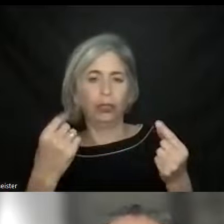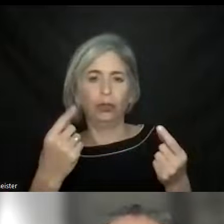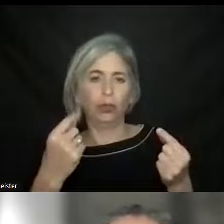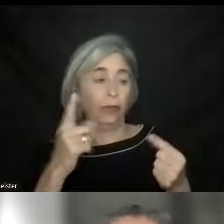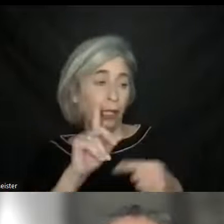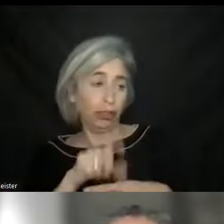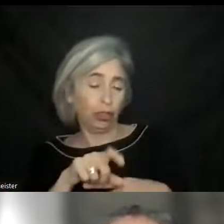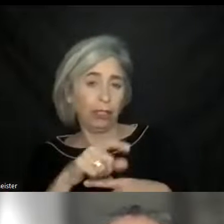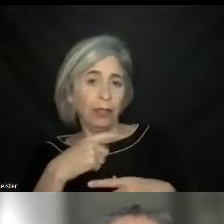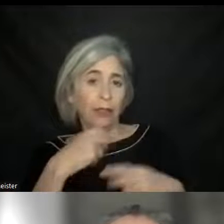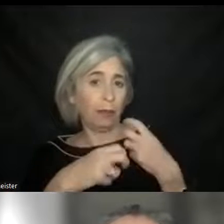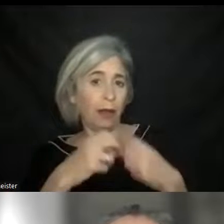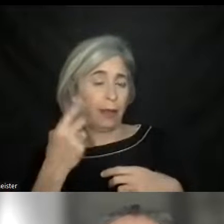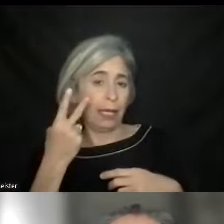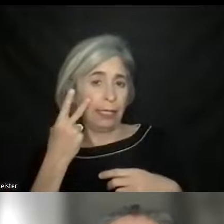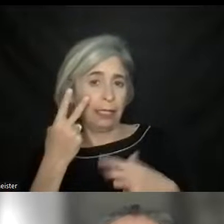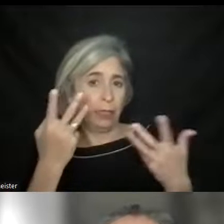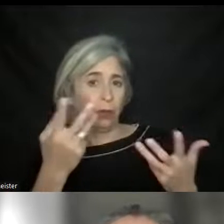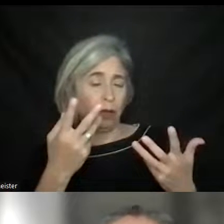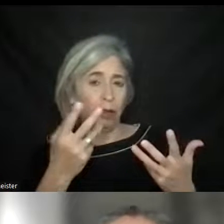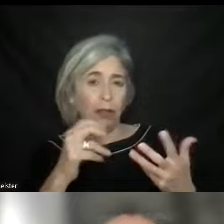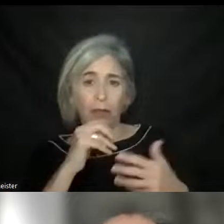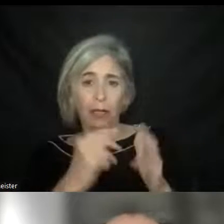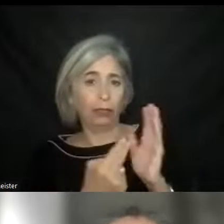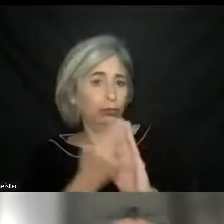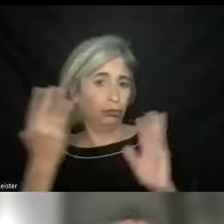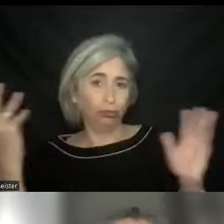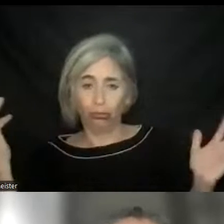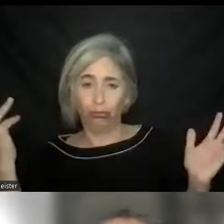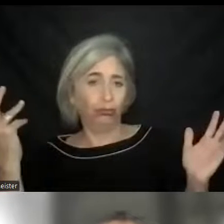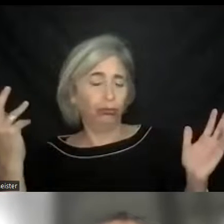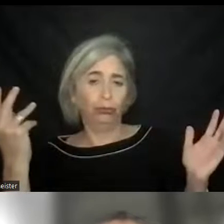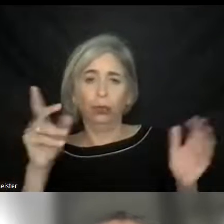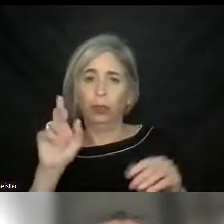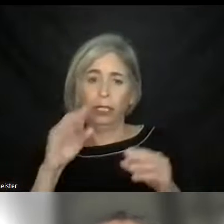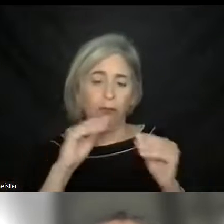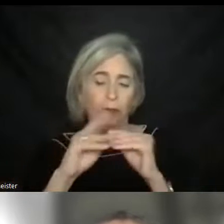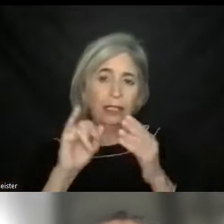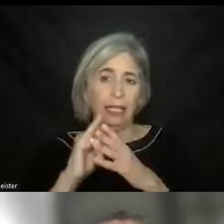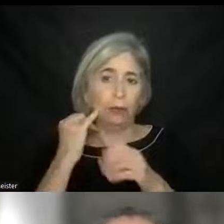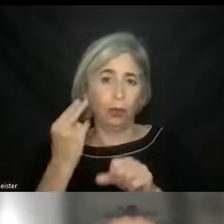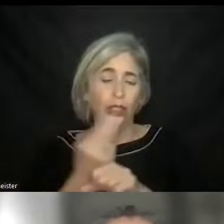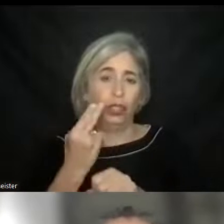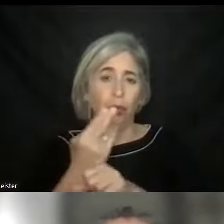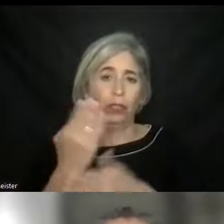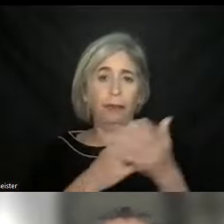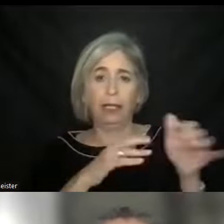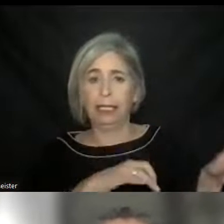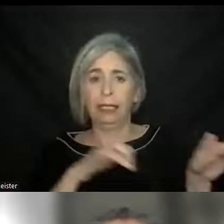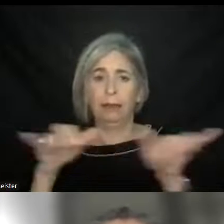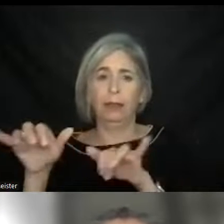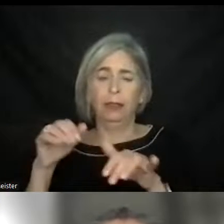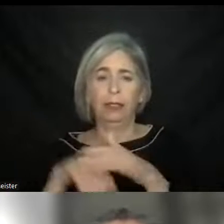The problem I see with DPATs is that they're not true. So we need to kind of fix that if we want to use something similar in